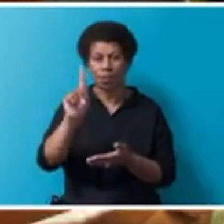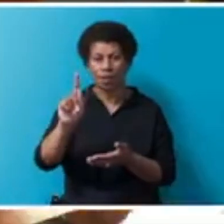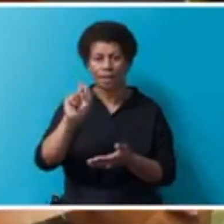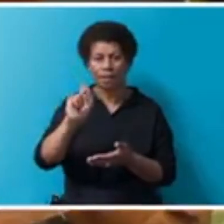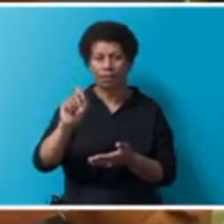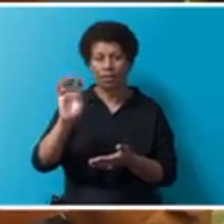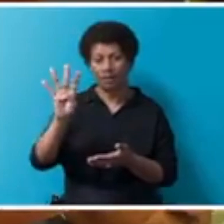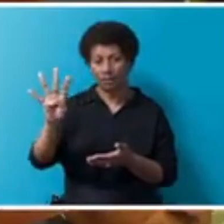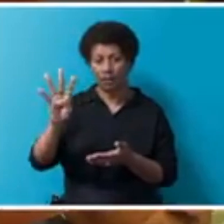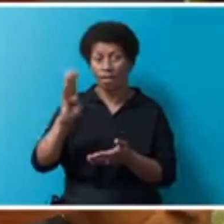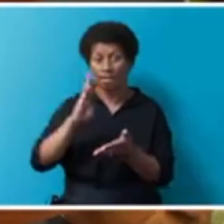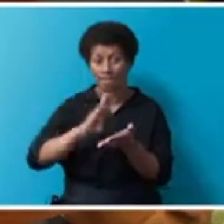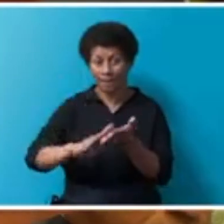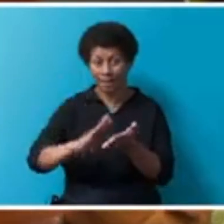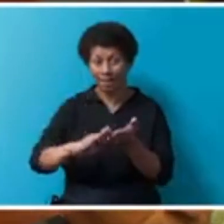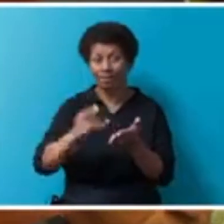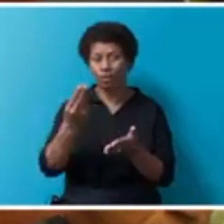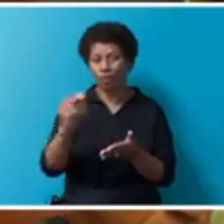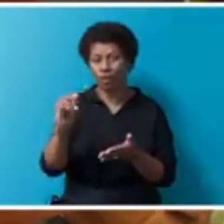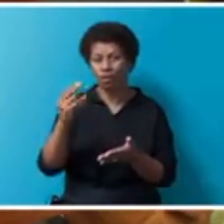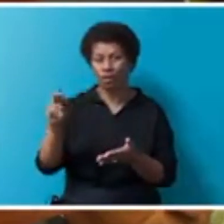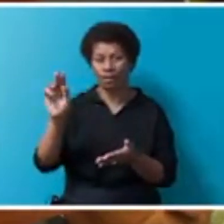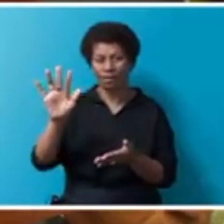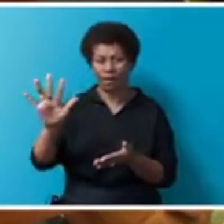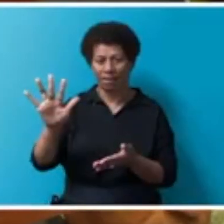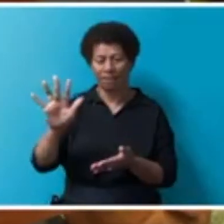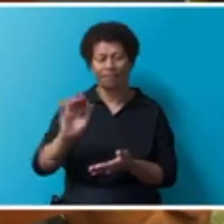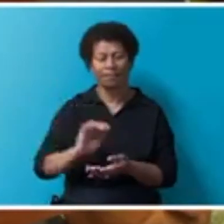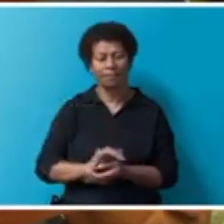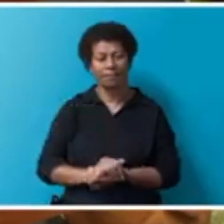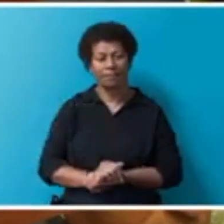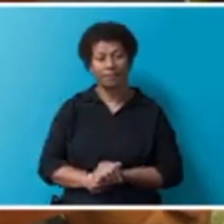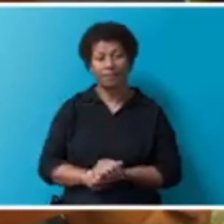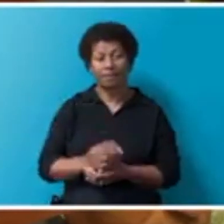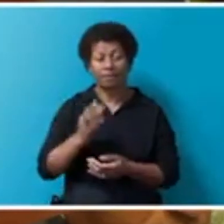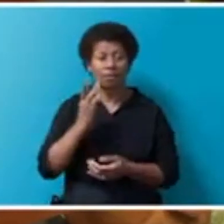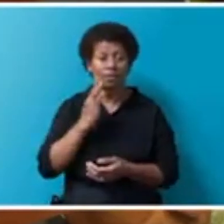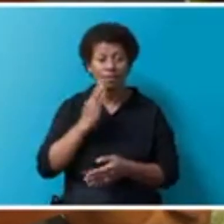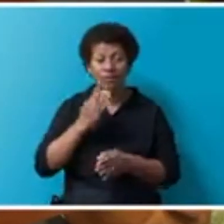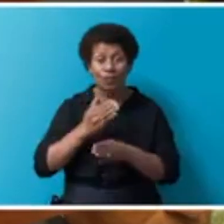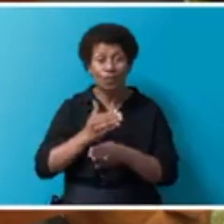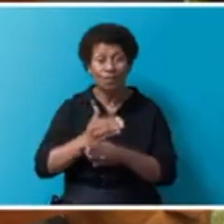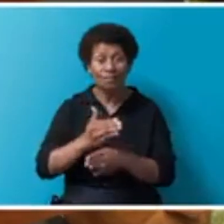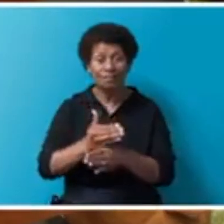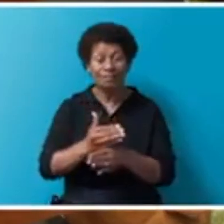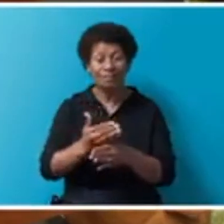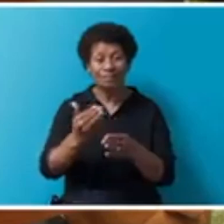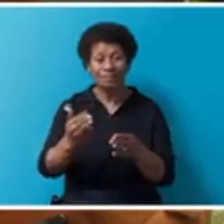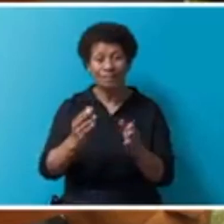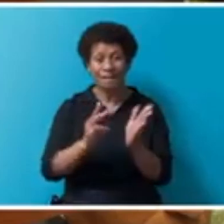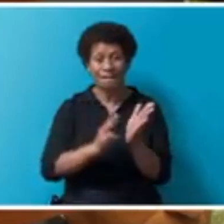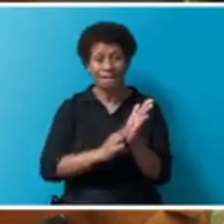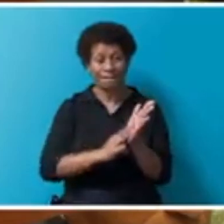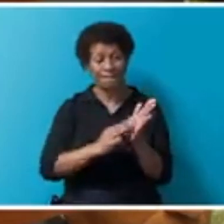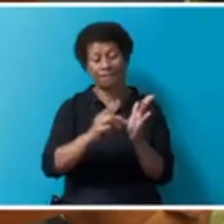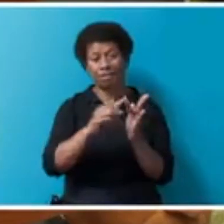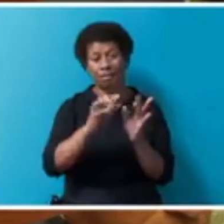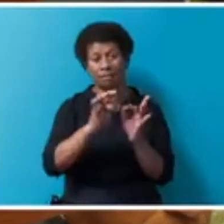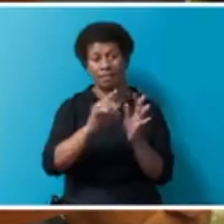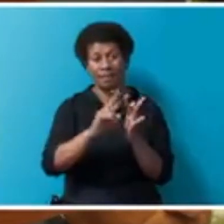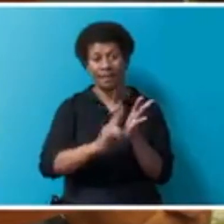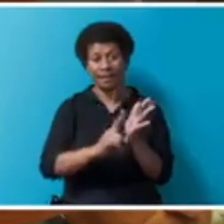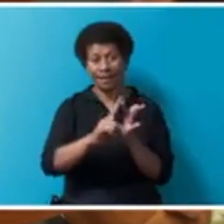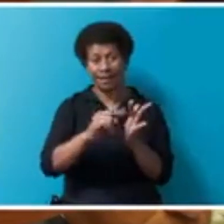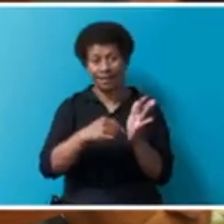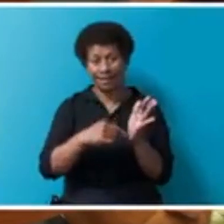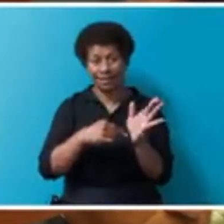billion in 2025. With our labor mobility programs under our bilateral arrangements with